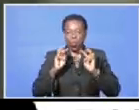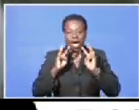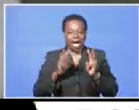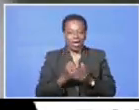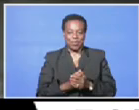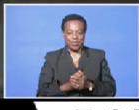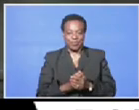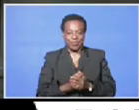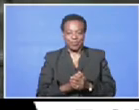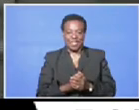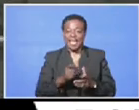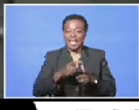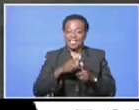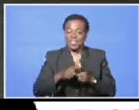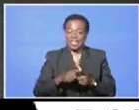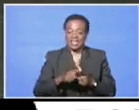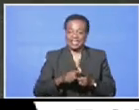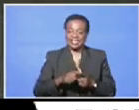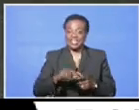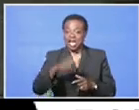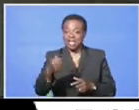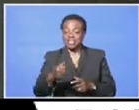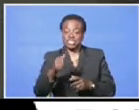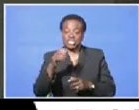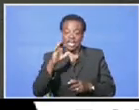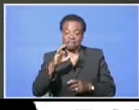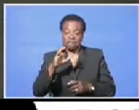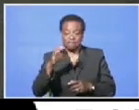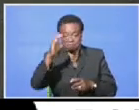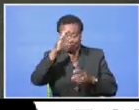Then Chelsea was ready to fry her fillets inside olive oil.